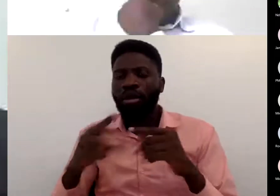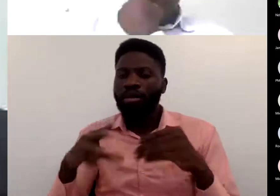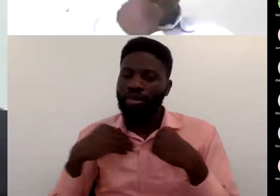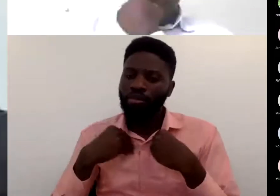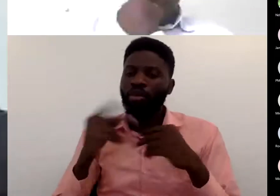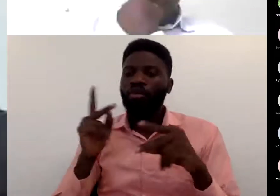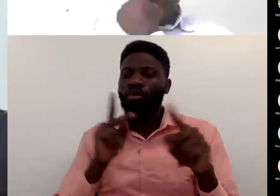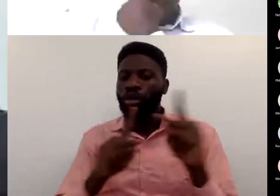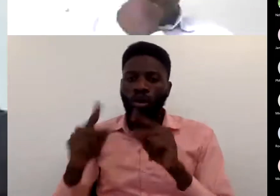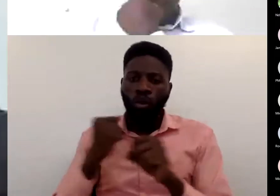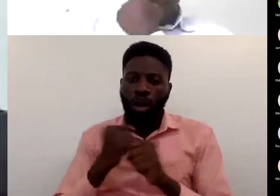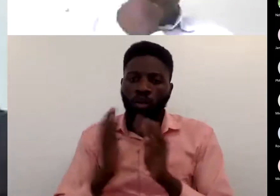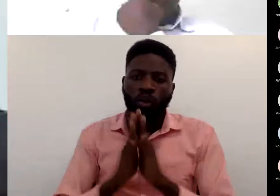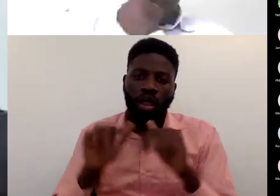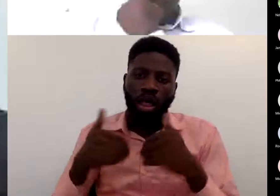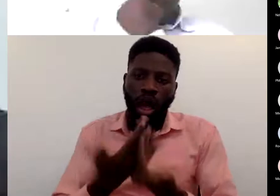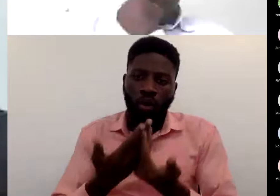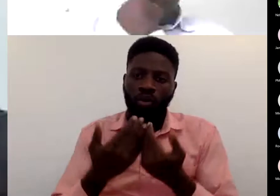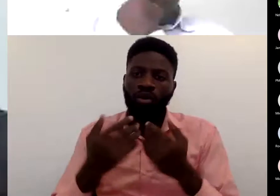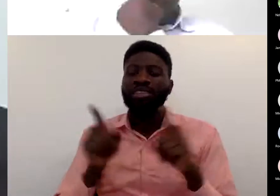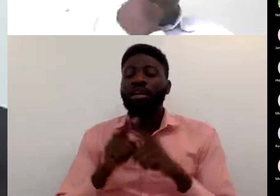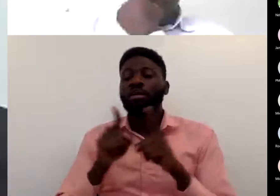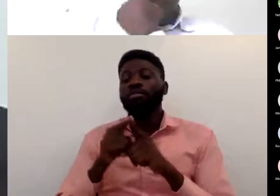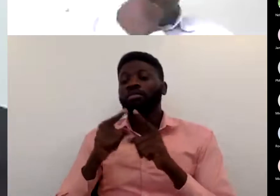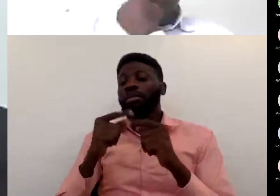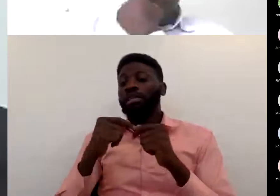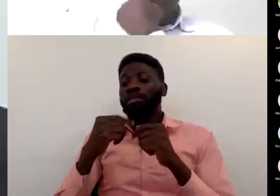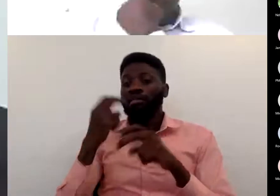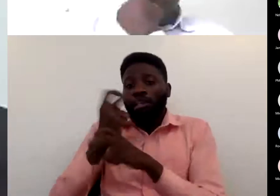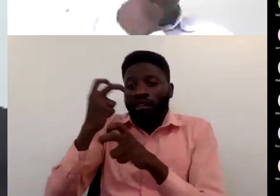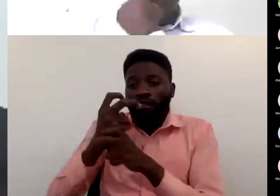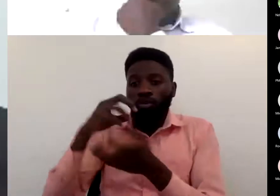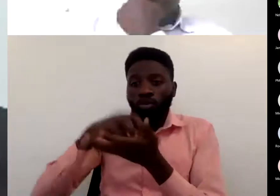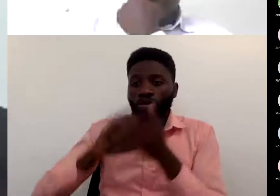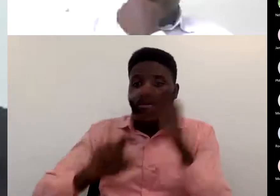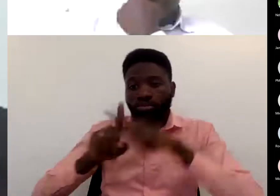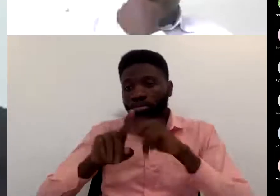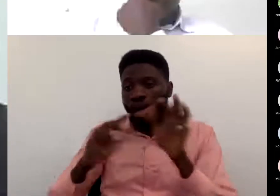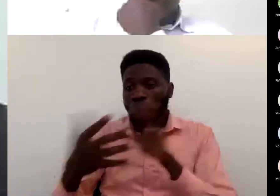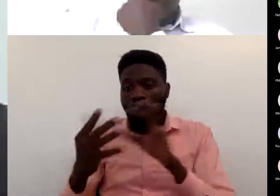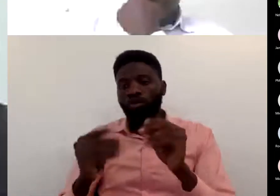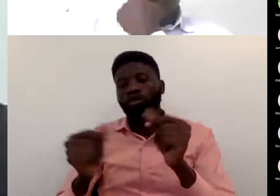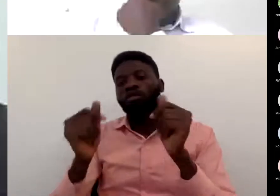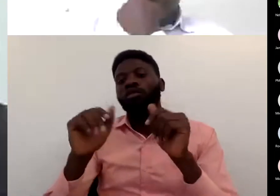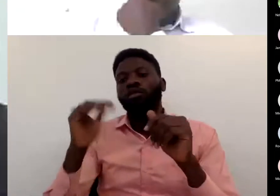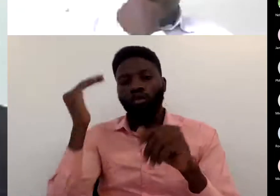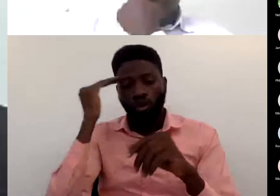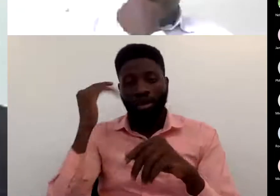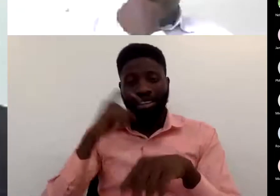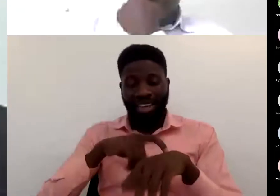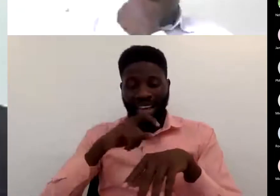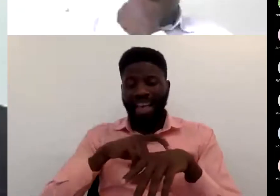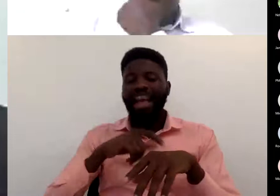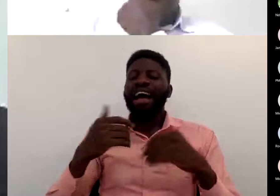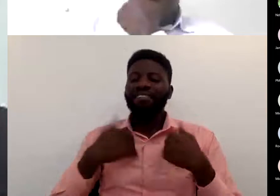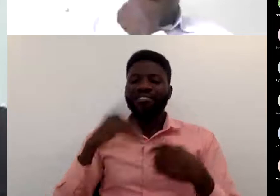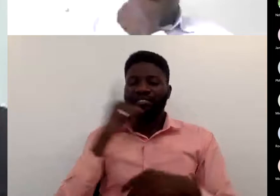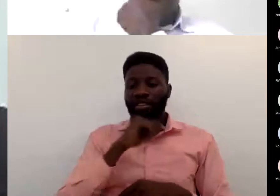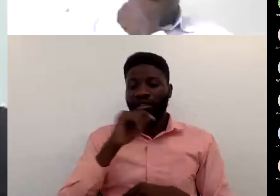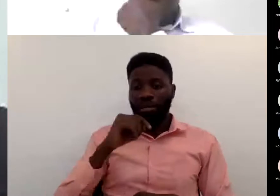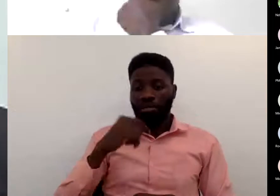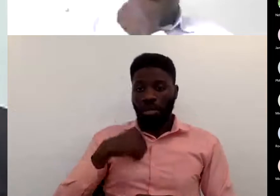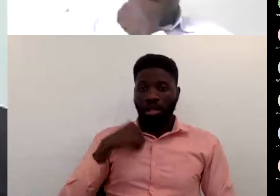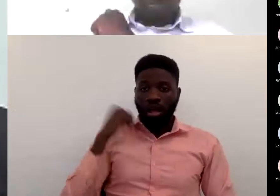to learn how to navigate through difficult situations. And I personally have. As an African moving to a European city,